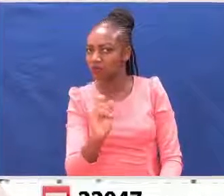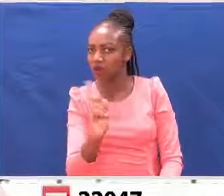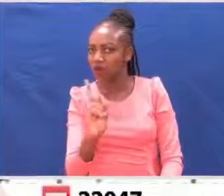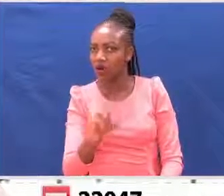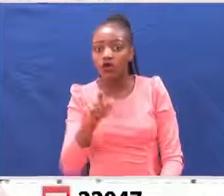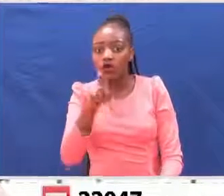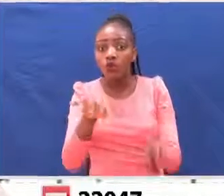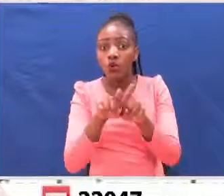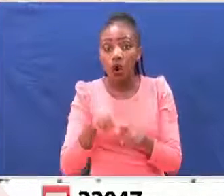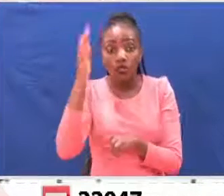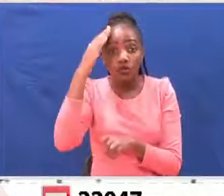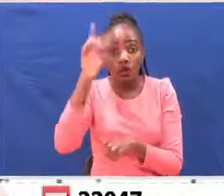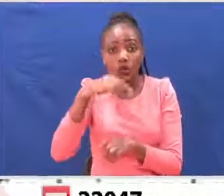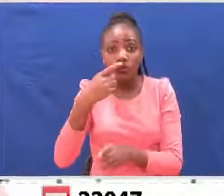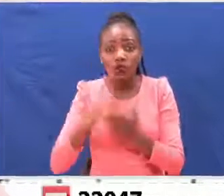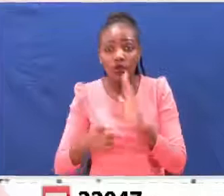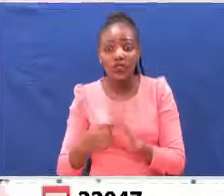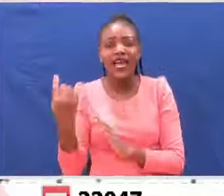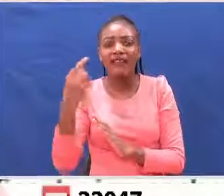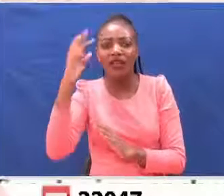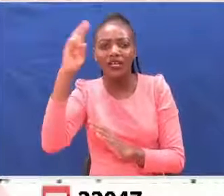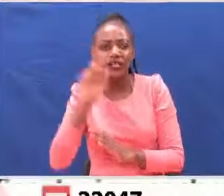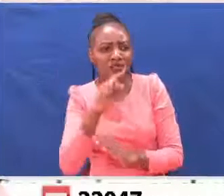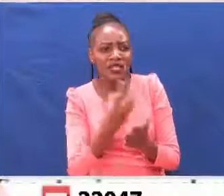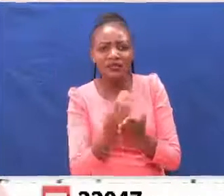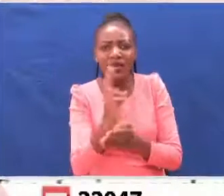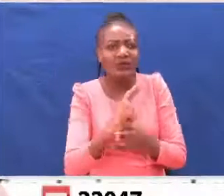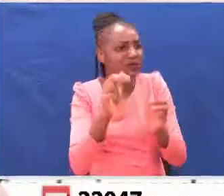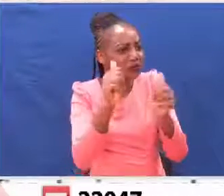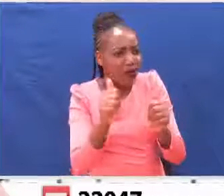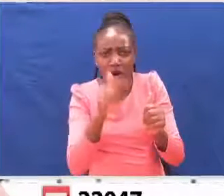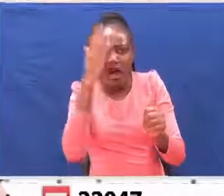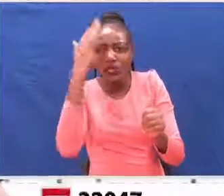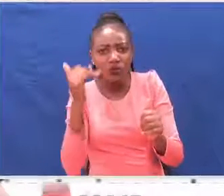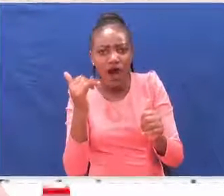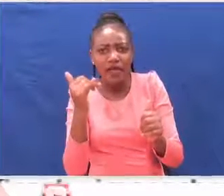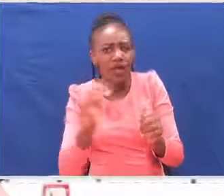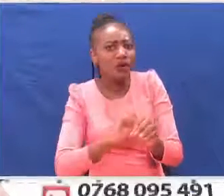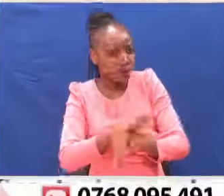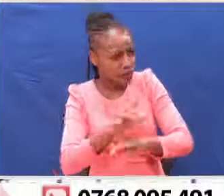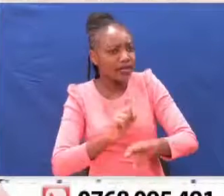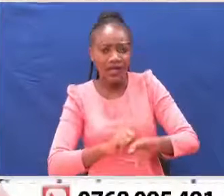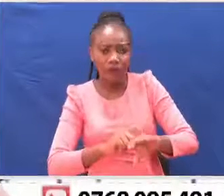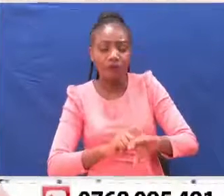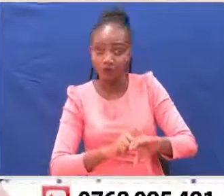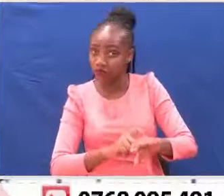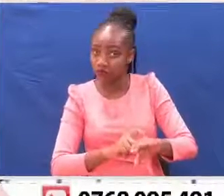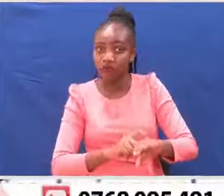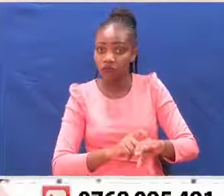You will also notice that you've been told that the only reason that these funds were not utilized is because it was the COVID period.